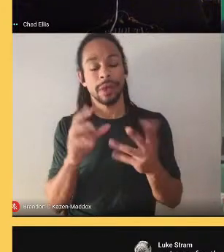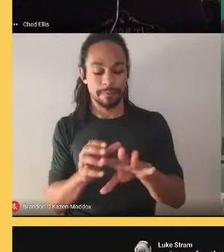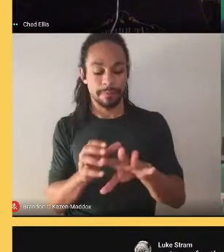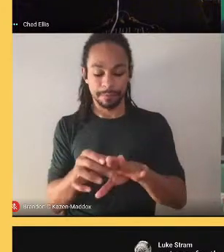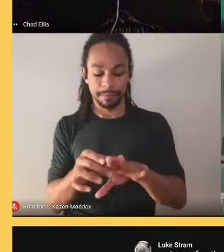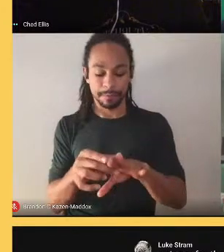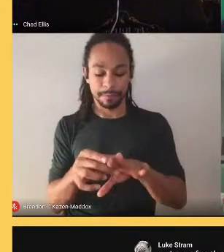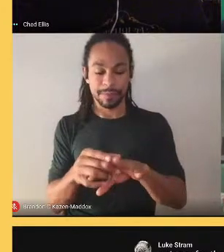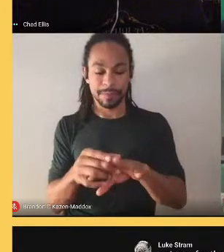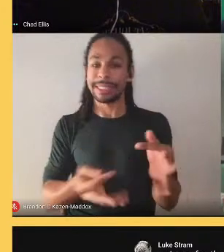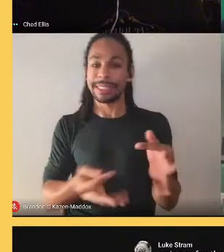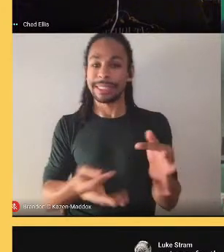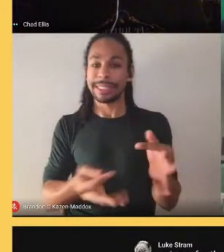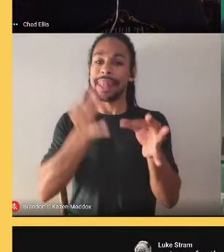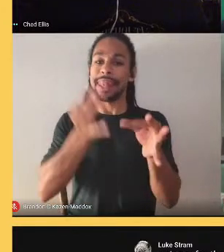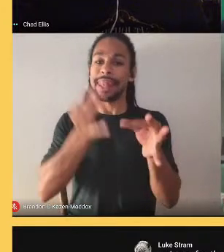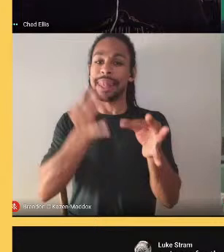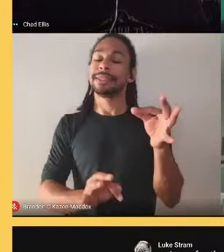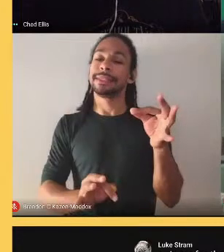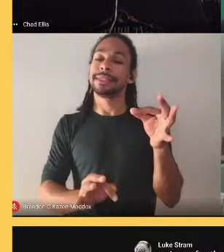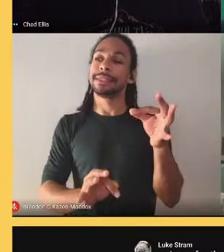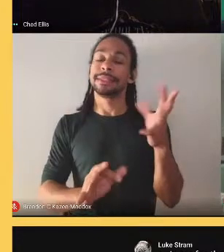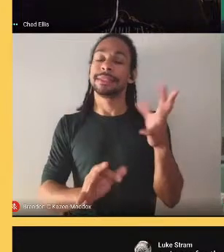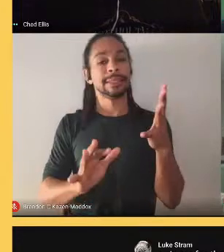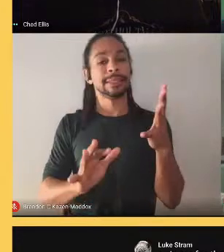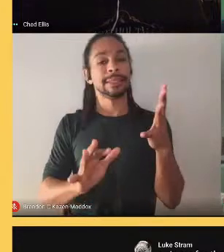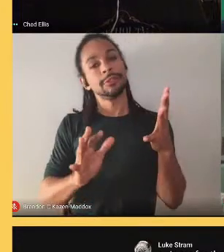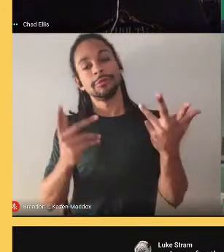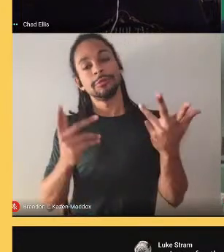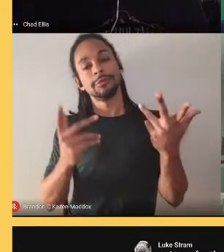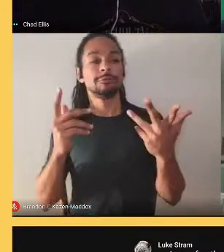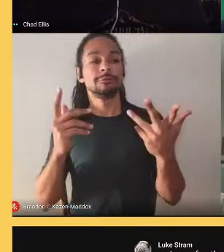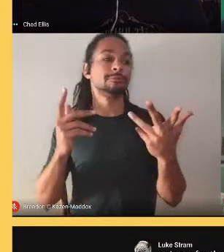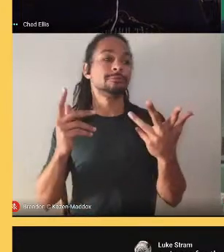simplicity to it that I think suits things very well, to give